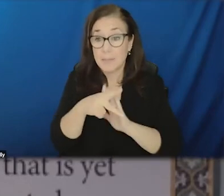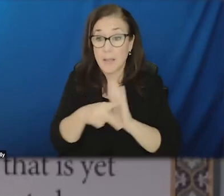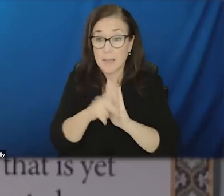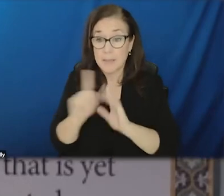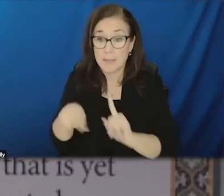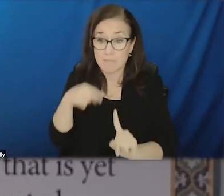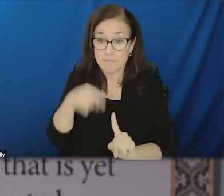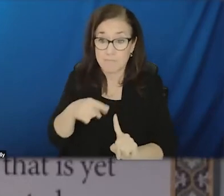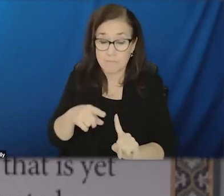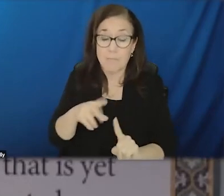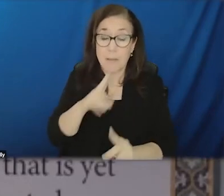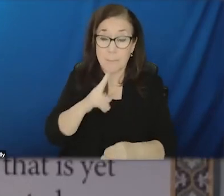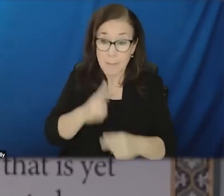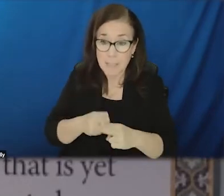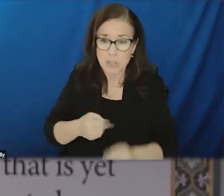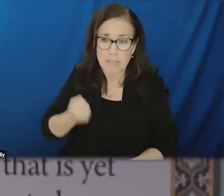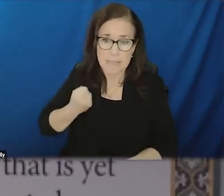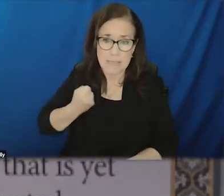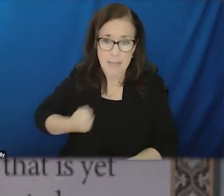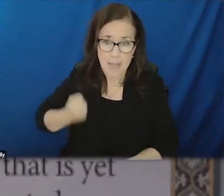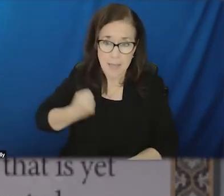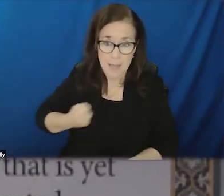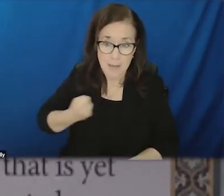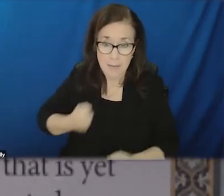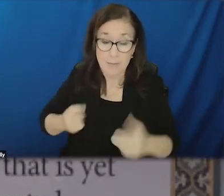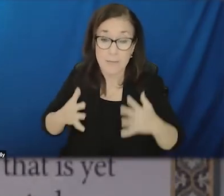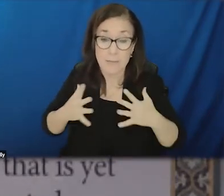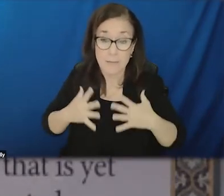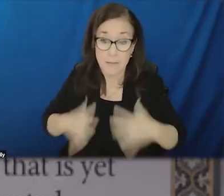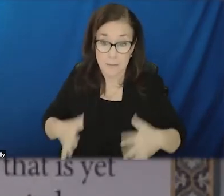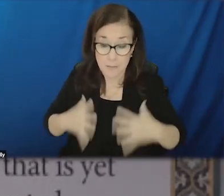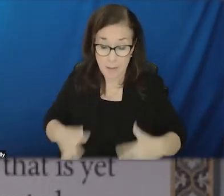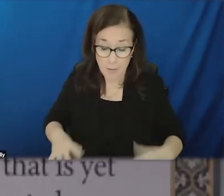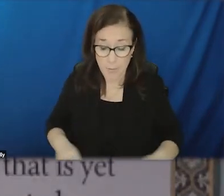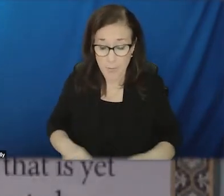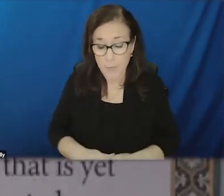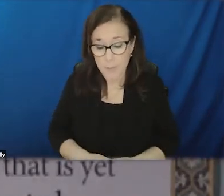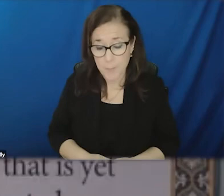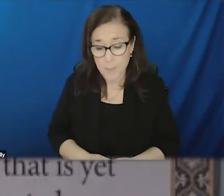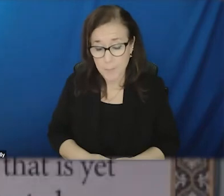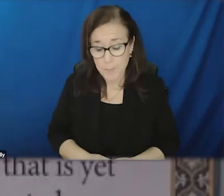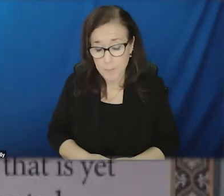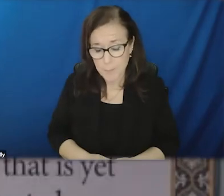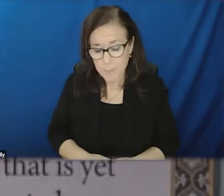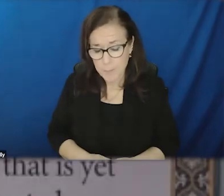gang attire. This is a subject that I have always